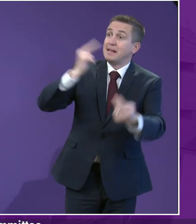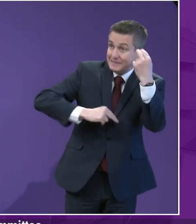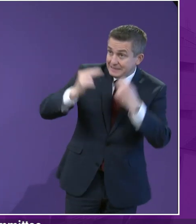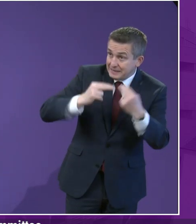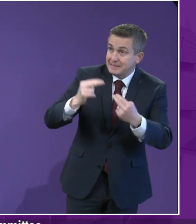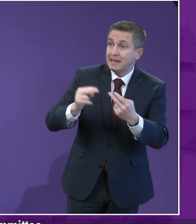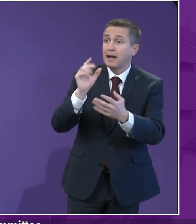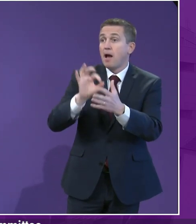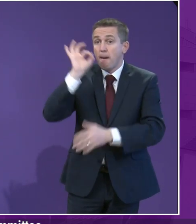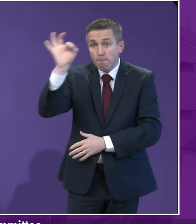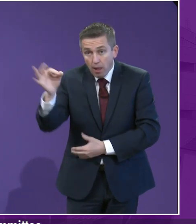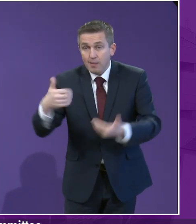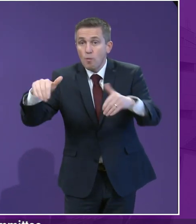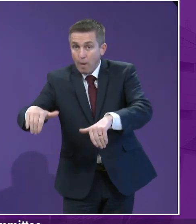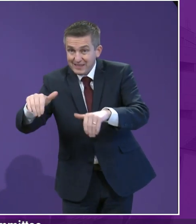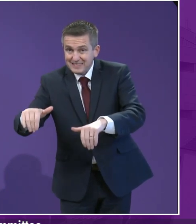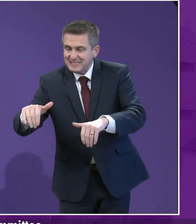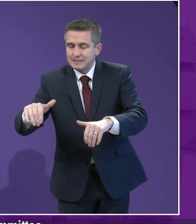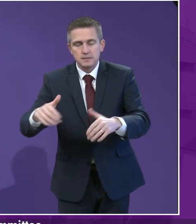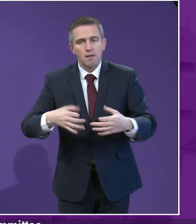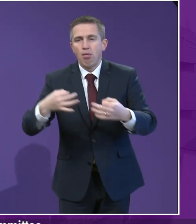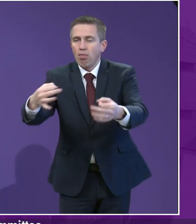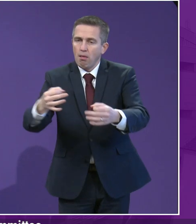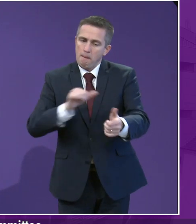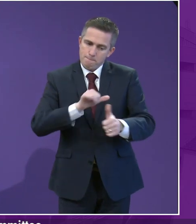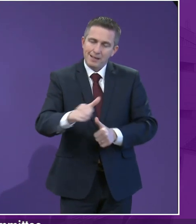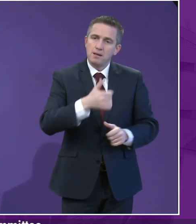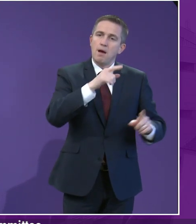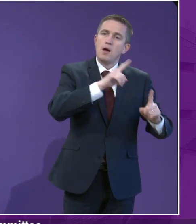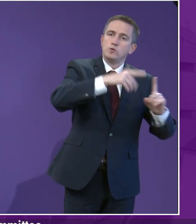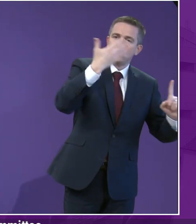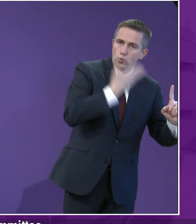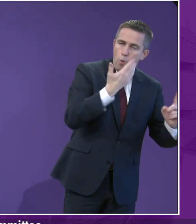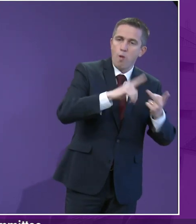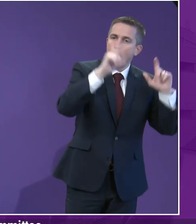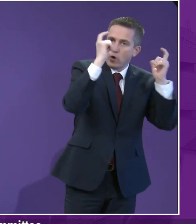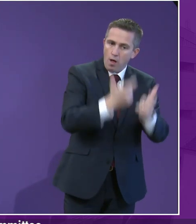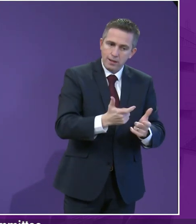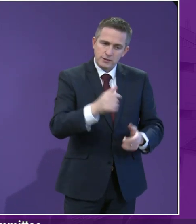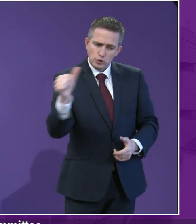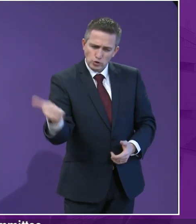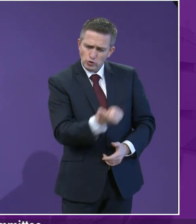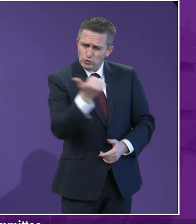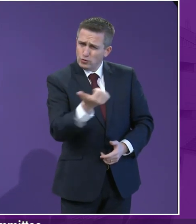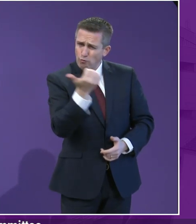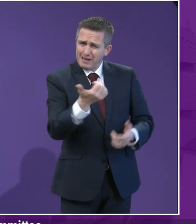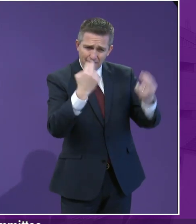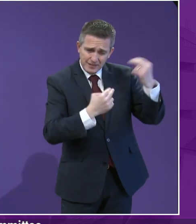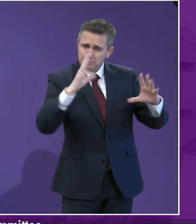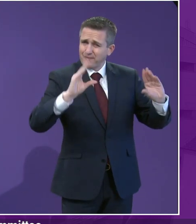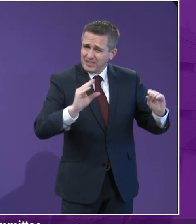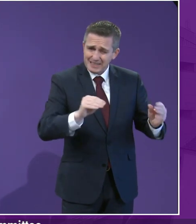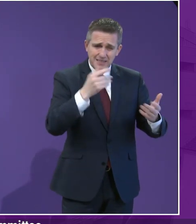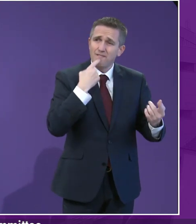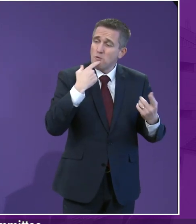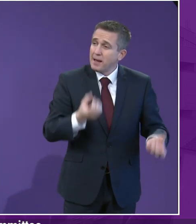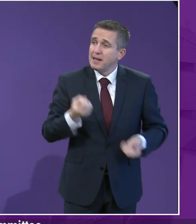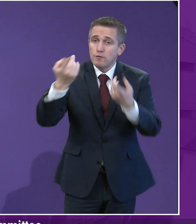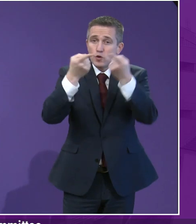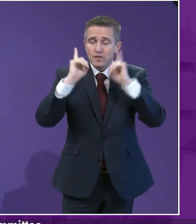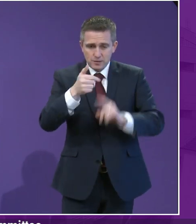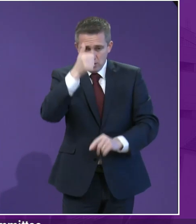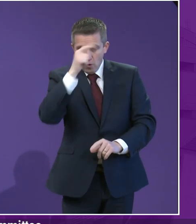people coming from, say, school or from colleges or from wherever they're coming from before they're entering higher education to have